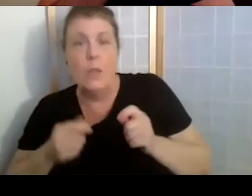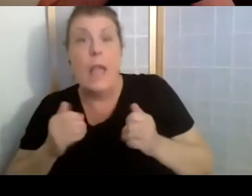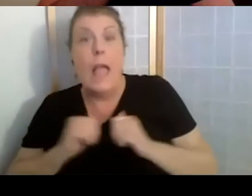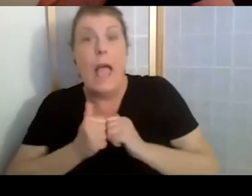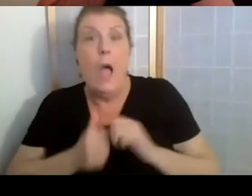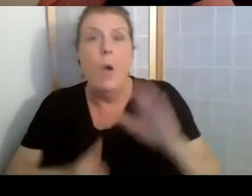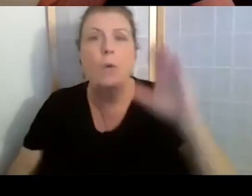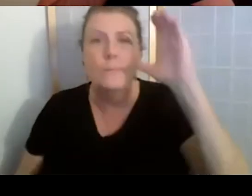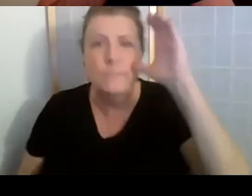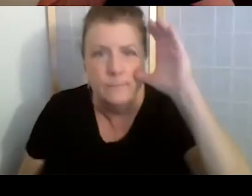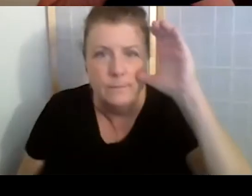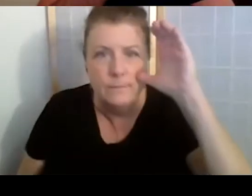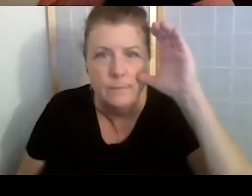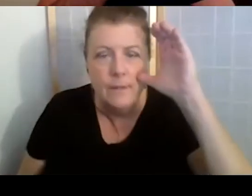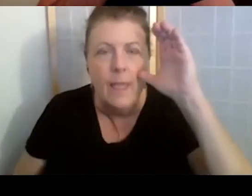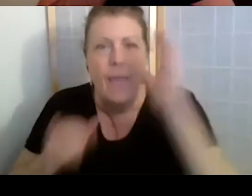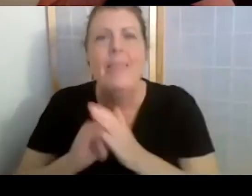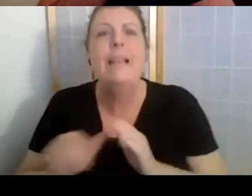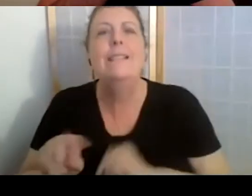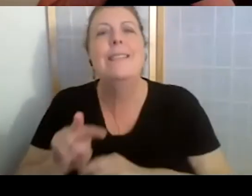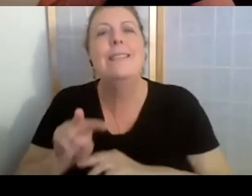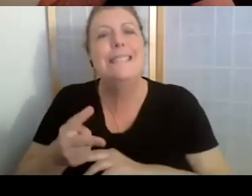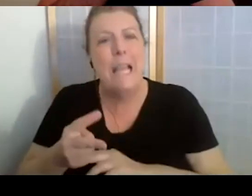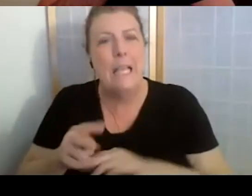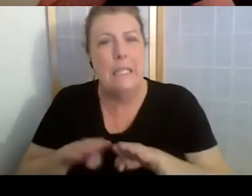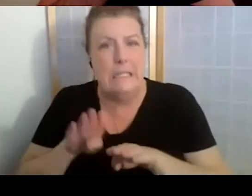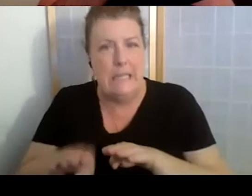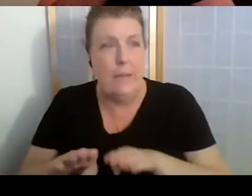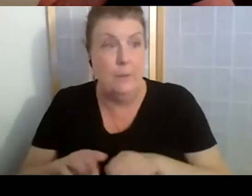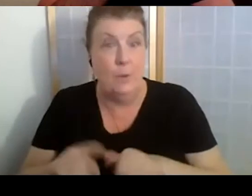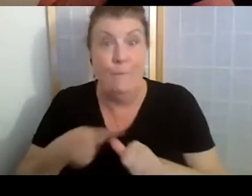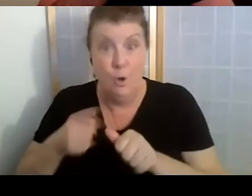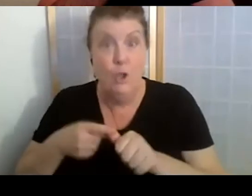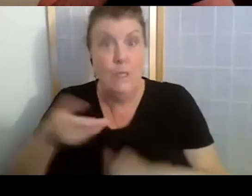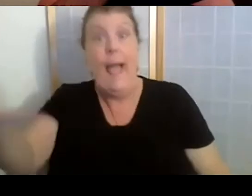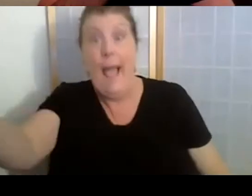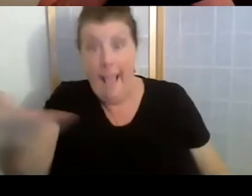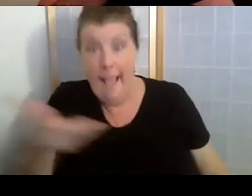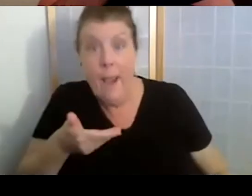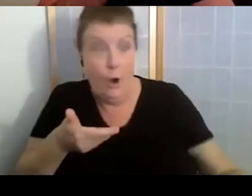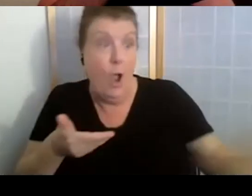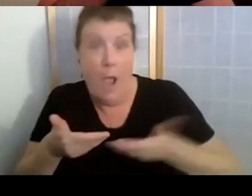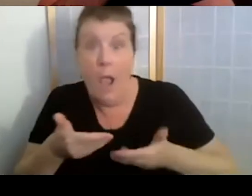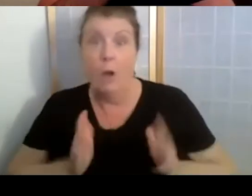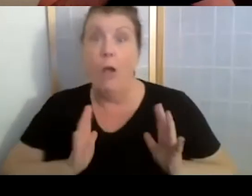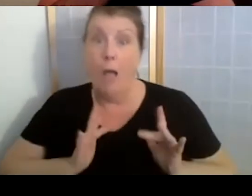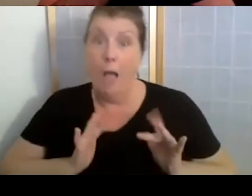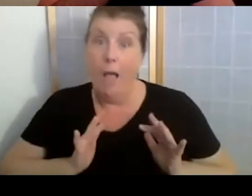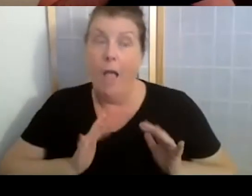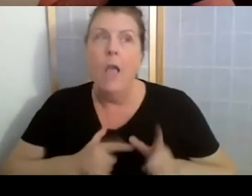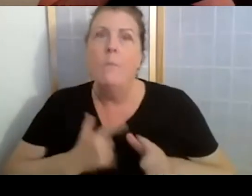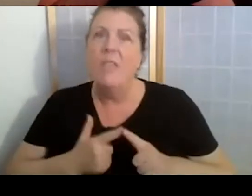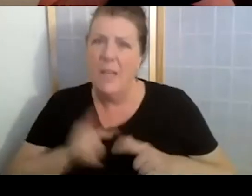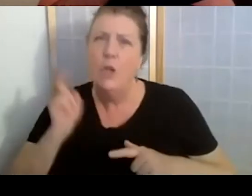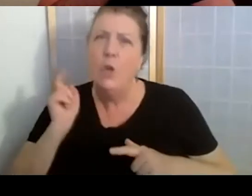incredibly important second step. Besides, once you hire the people, then you need to respect them enough to listen to them. And so I